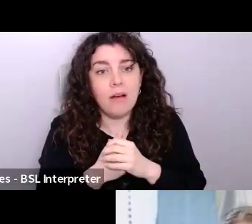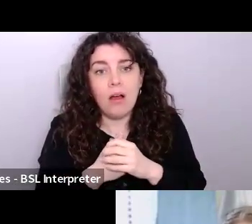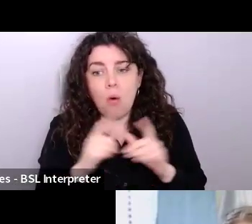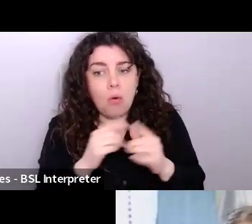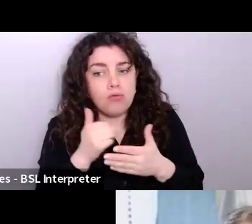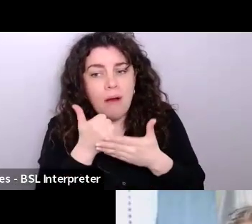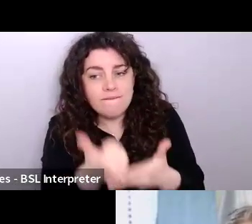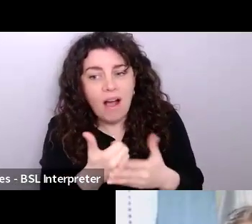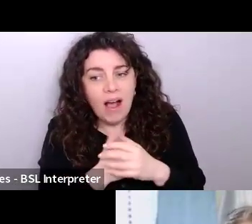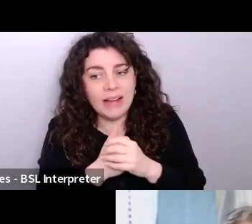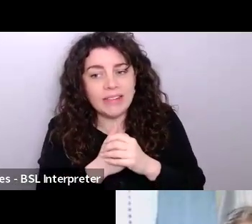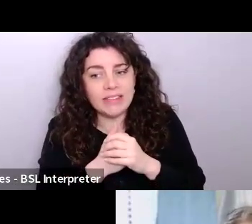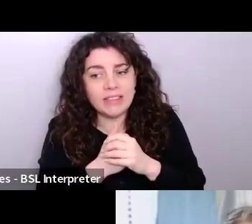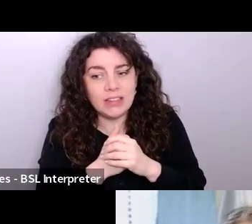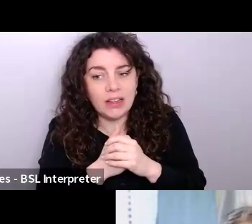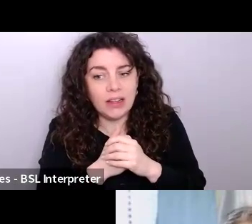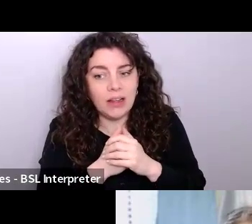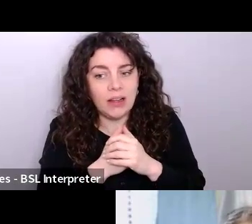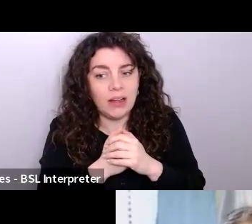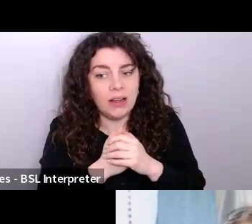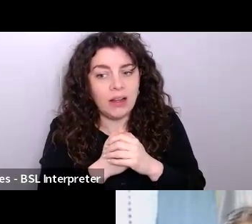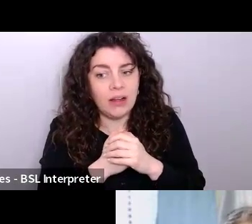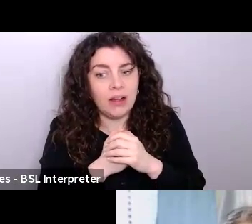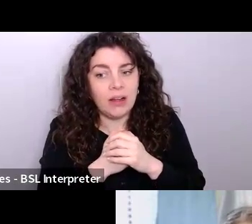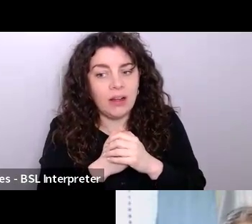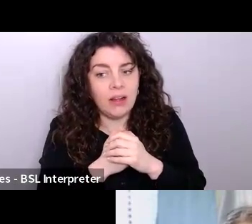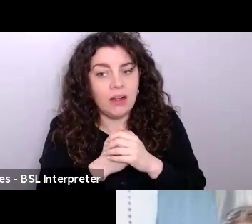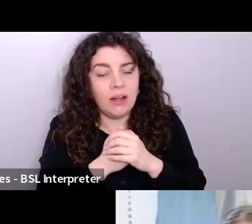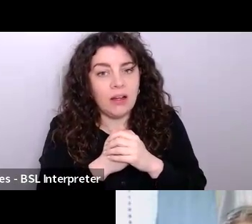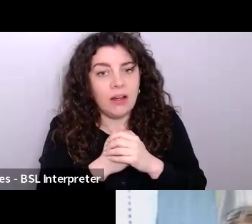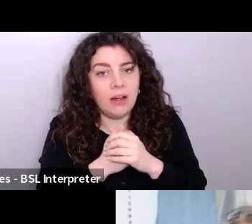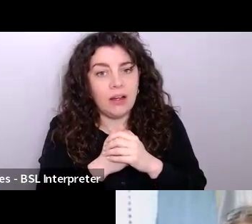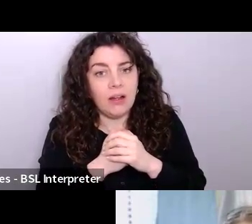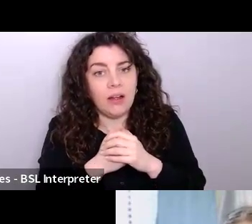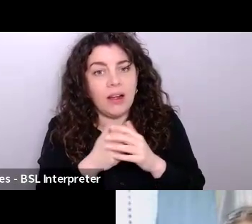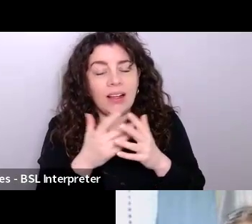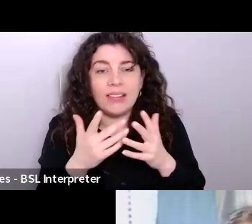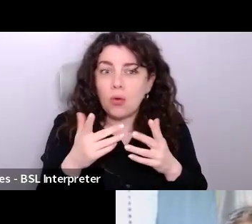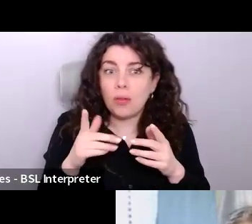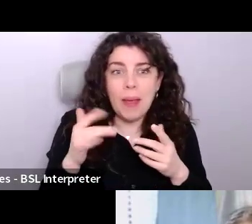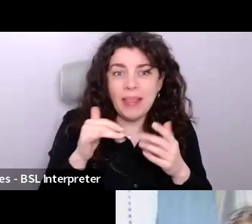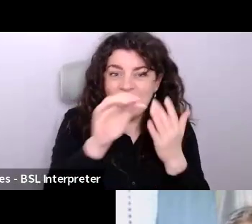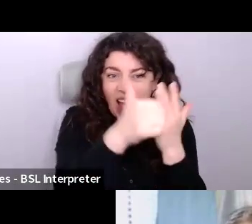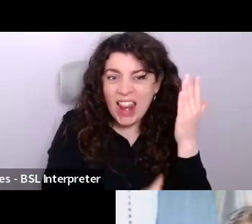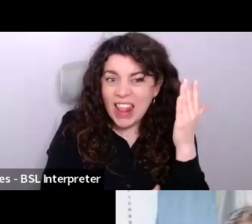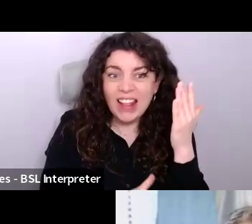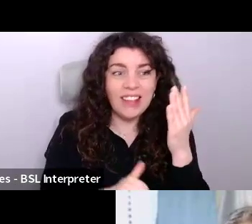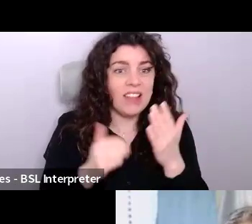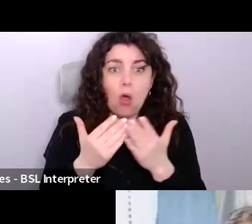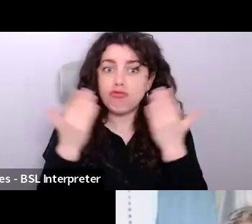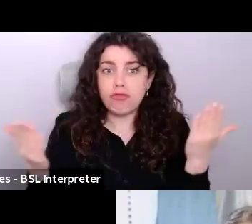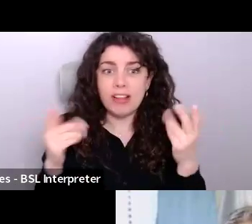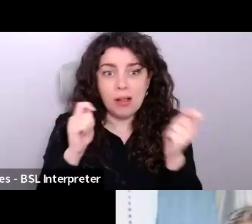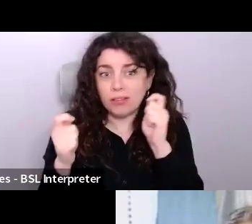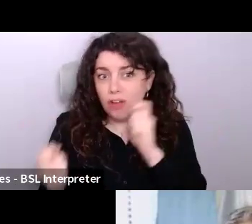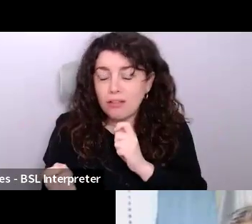for approaching that, I think some people have asked if there's like lists of potential reasonable adjustments out there, or just kind of, yeah, your advice for